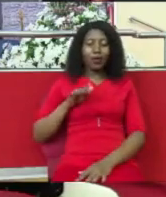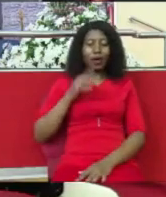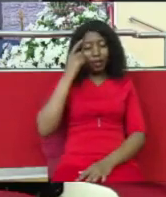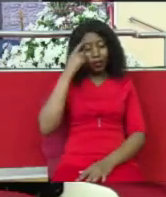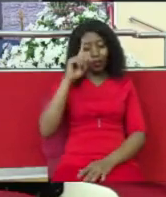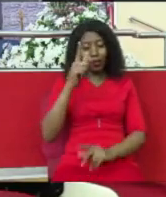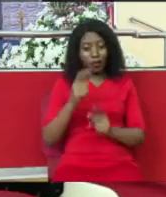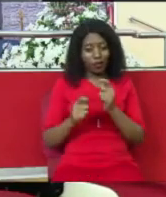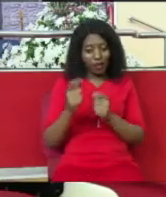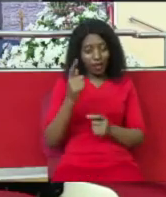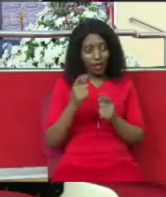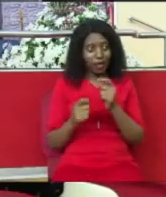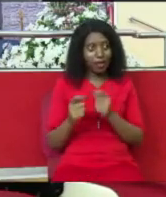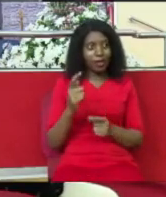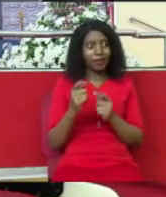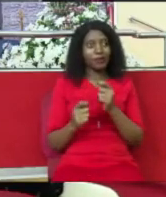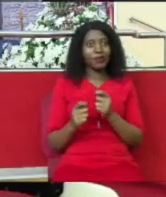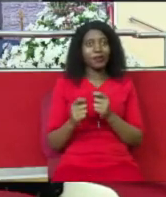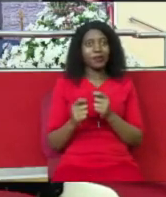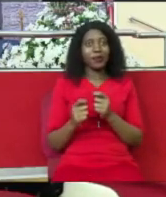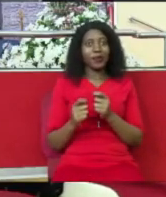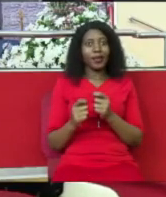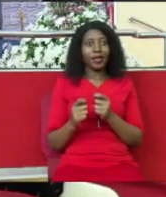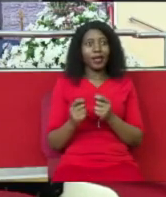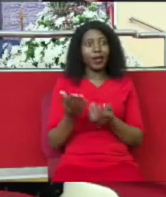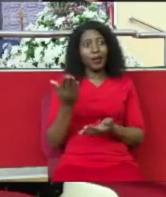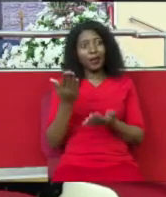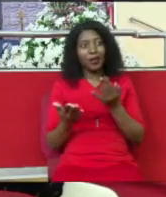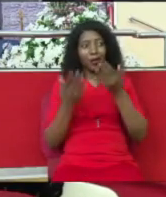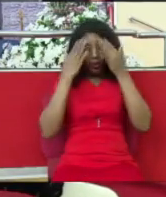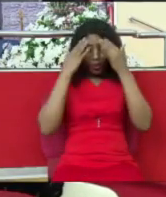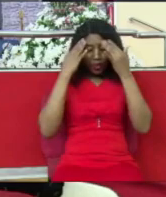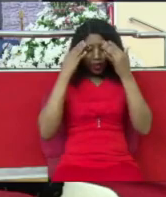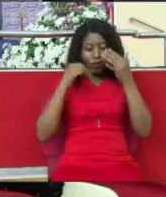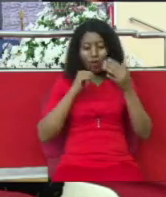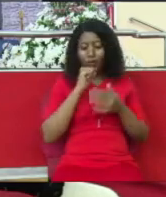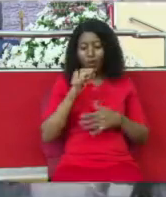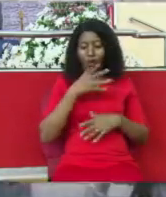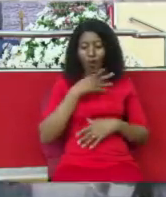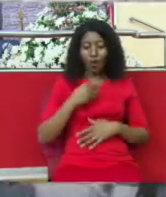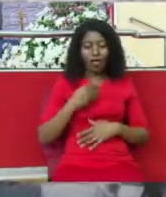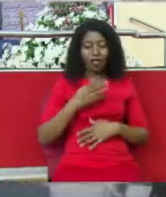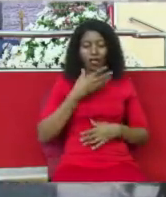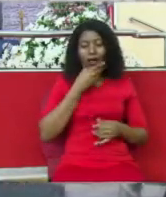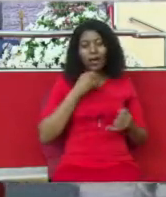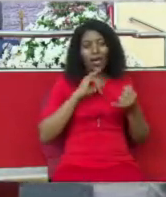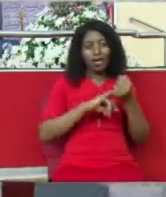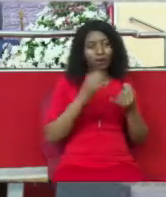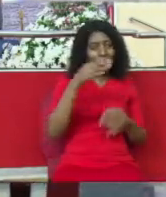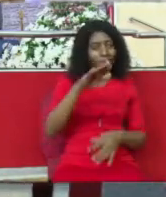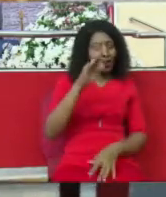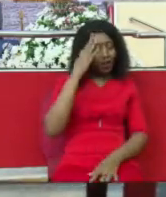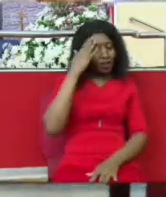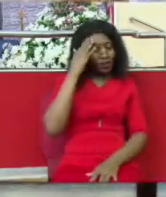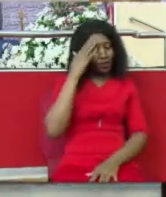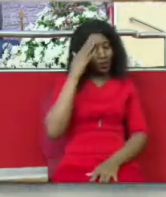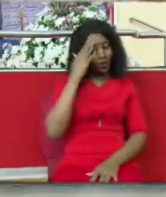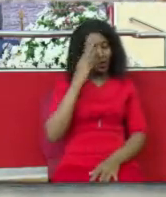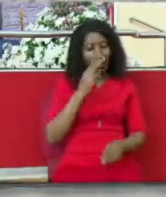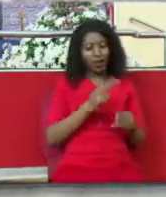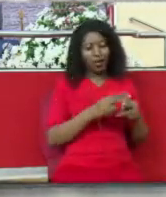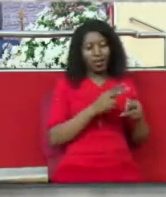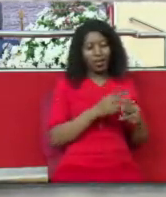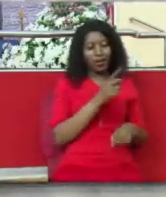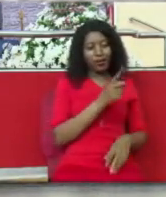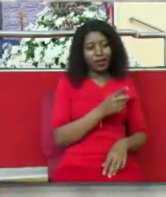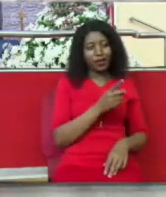milk mama. Or because you do not want your husband to know. Kwa sababu ama pengine hutaki mume wako akajue. Unaandika mtu wa makaa.